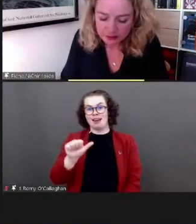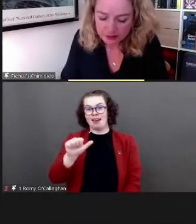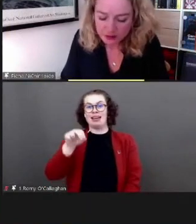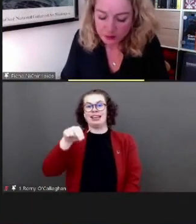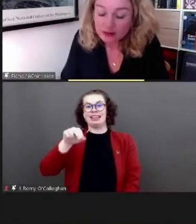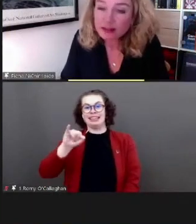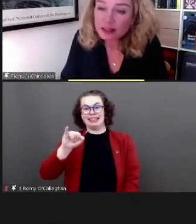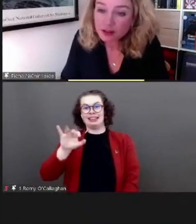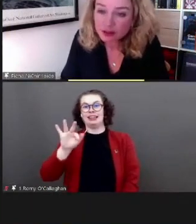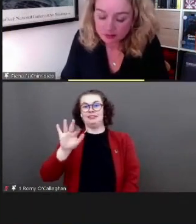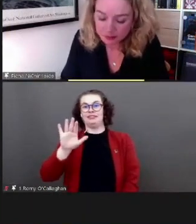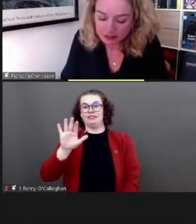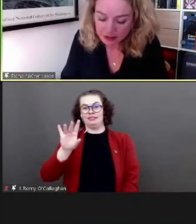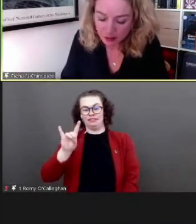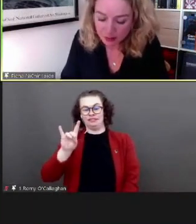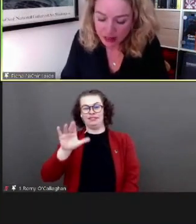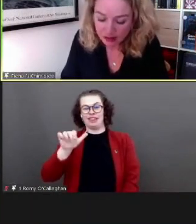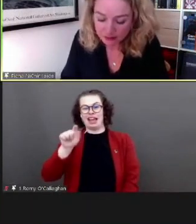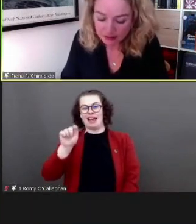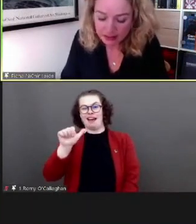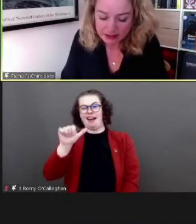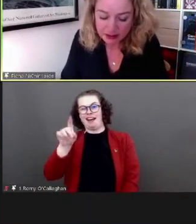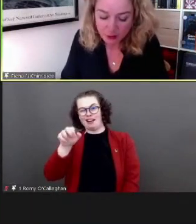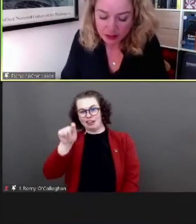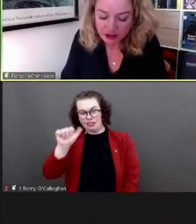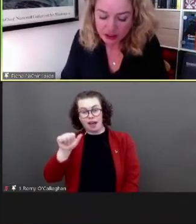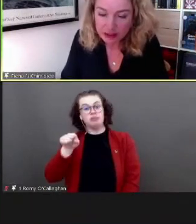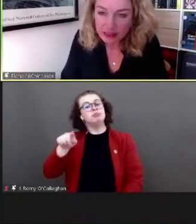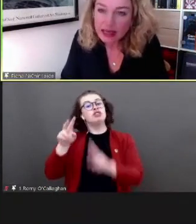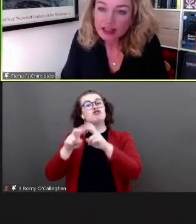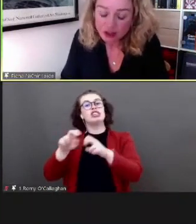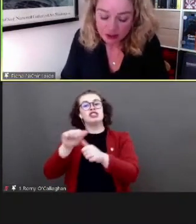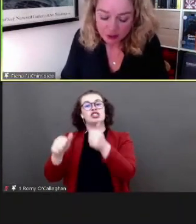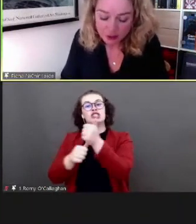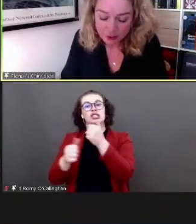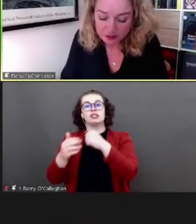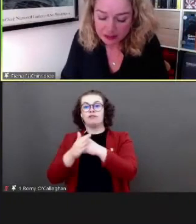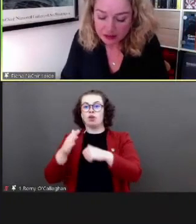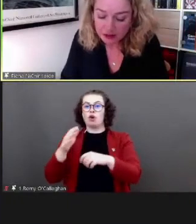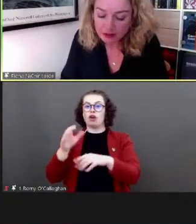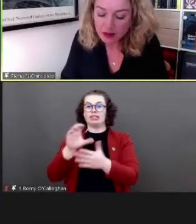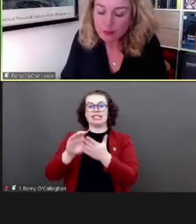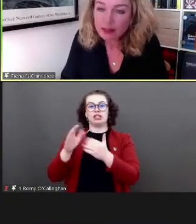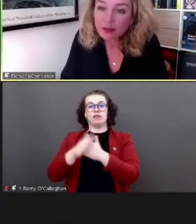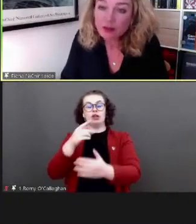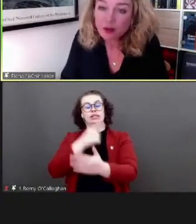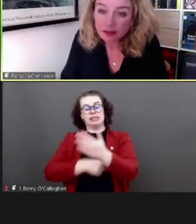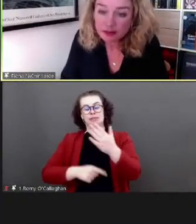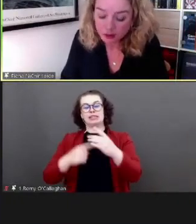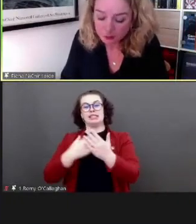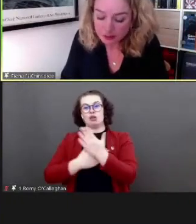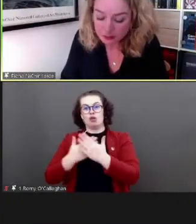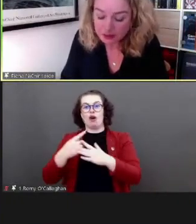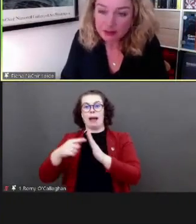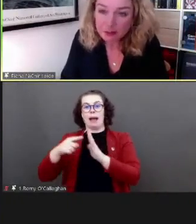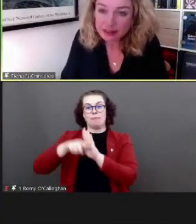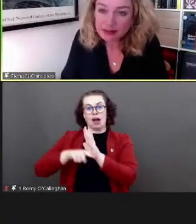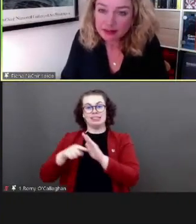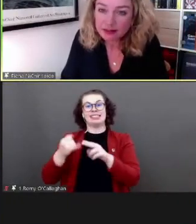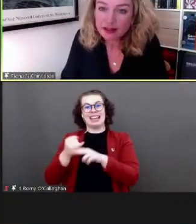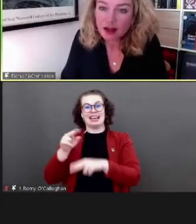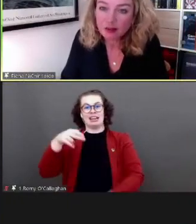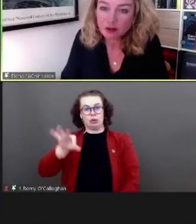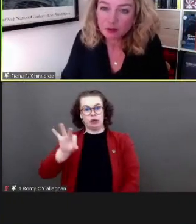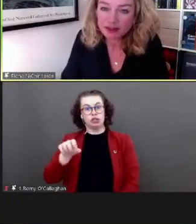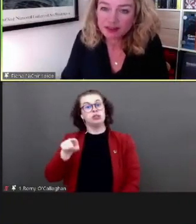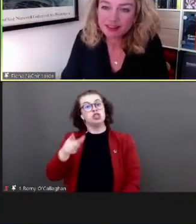Research Assistant with the Centre for Disability Law and Policy at NUIG, and she is going to be speaking on the topic of the rights of people with